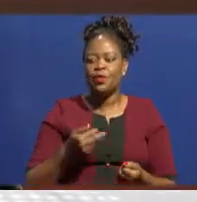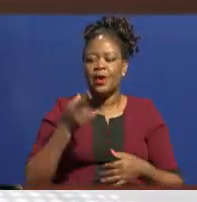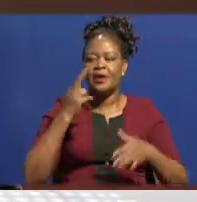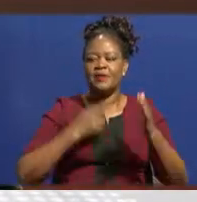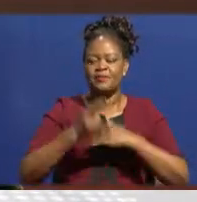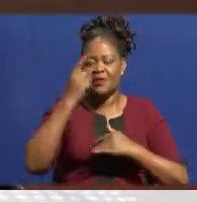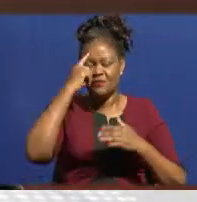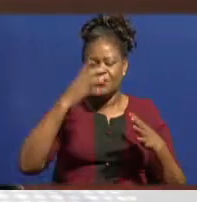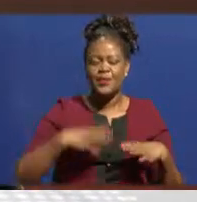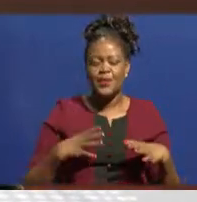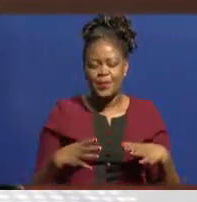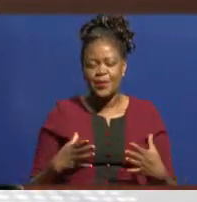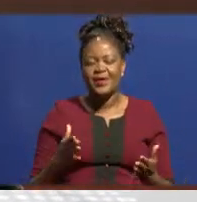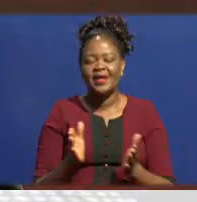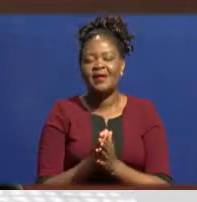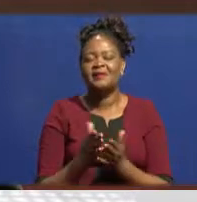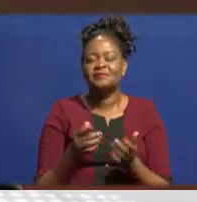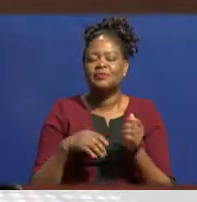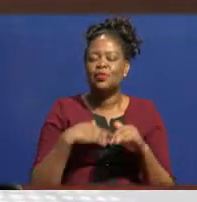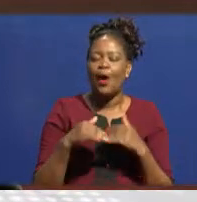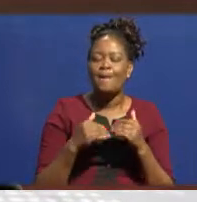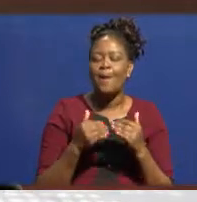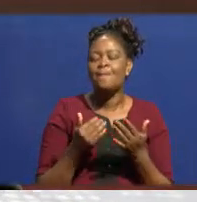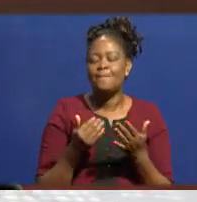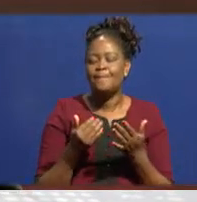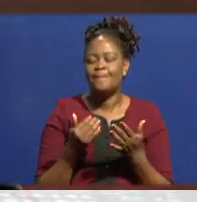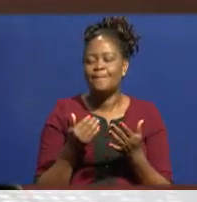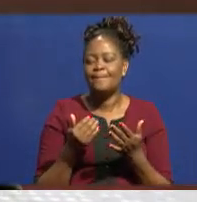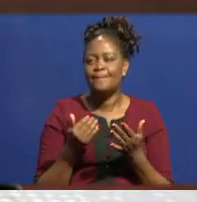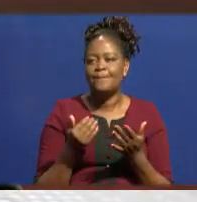for humanity, and it's all about